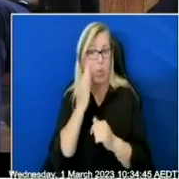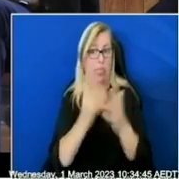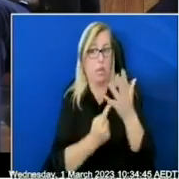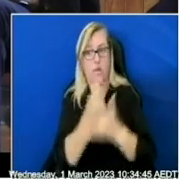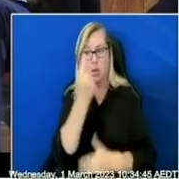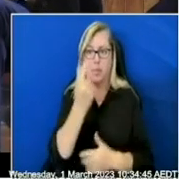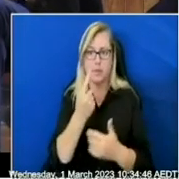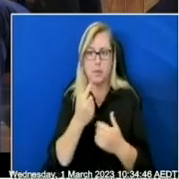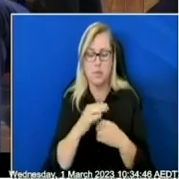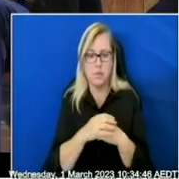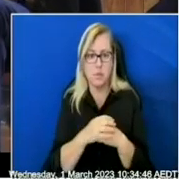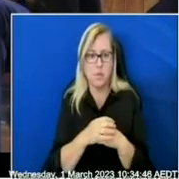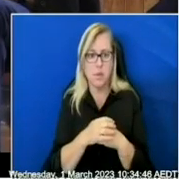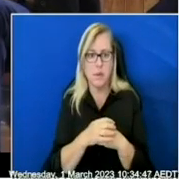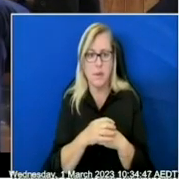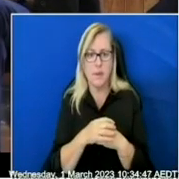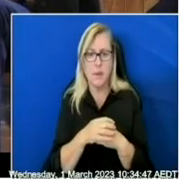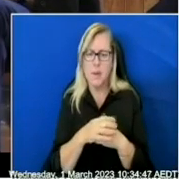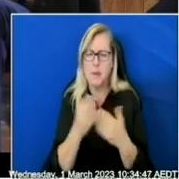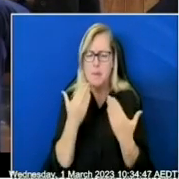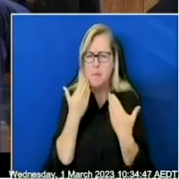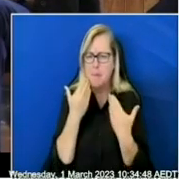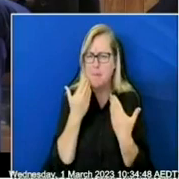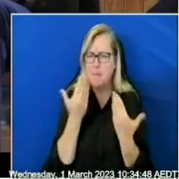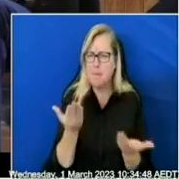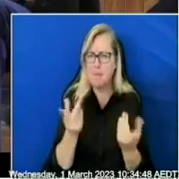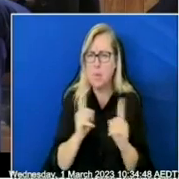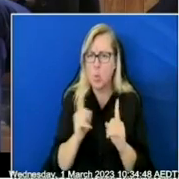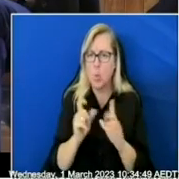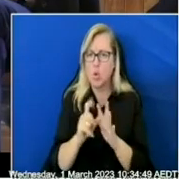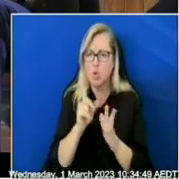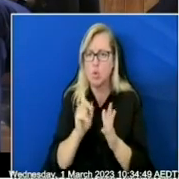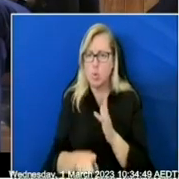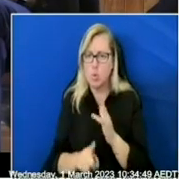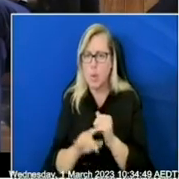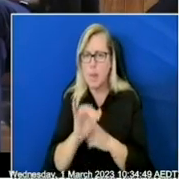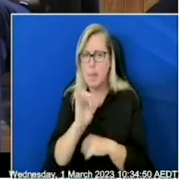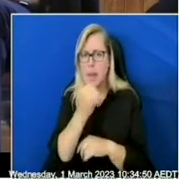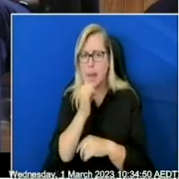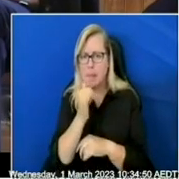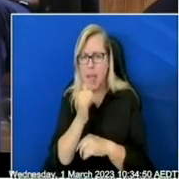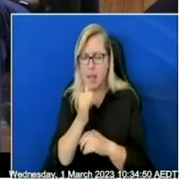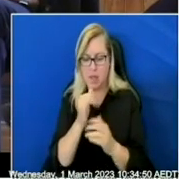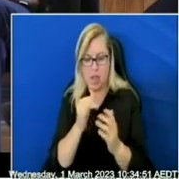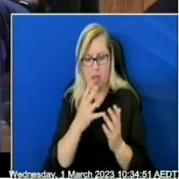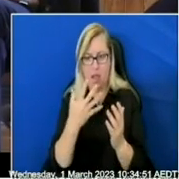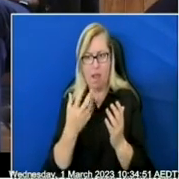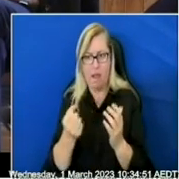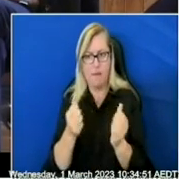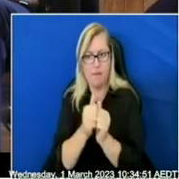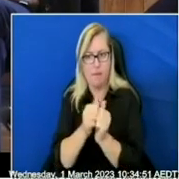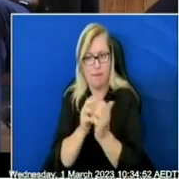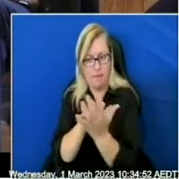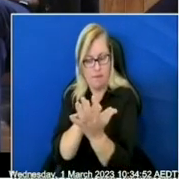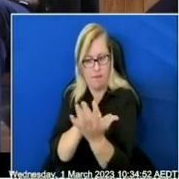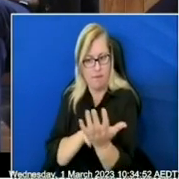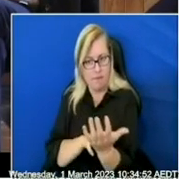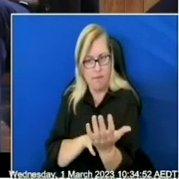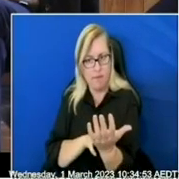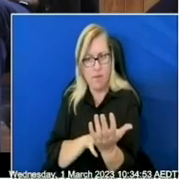I don't know what he did, but there might be something in writing about what was said at the